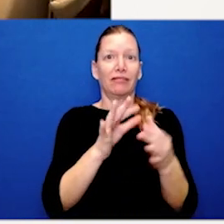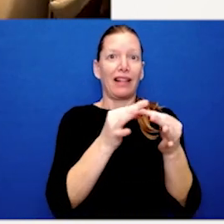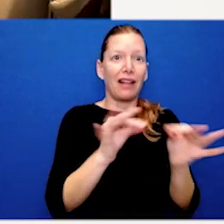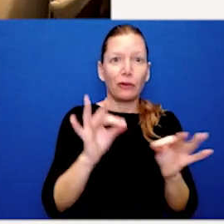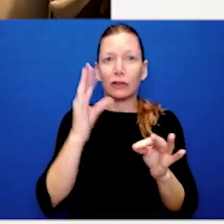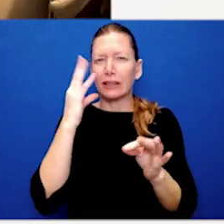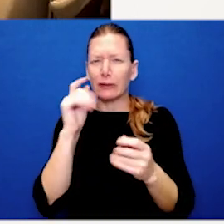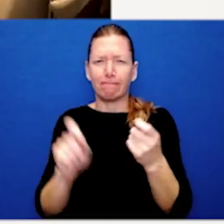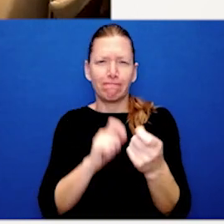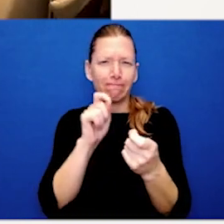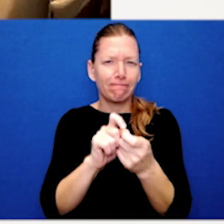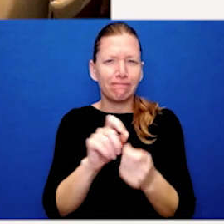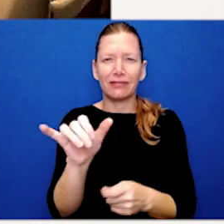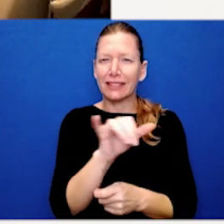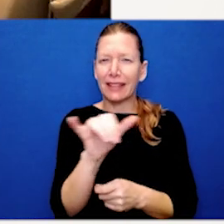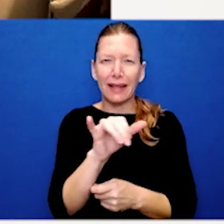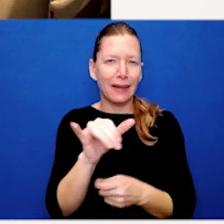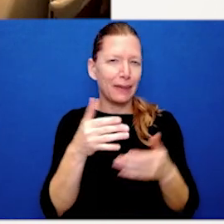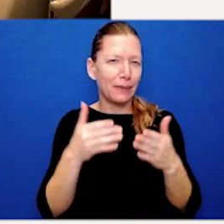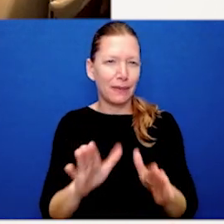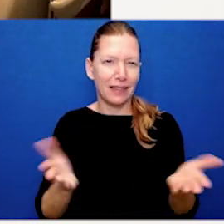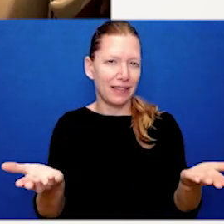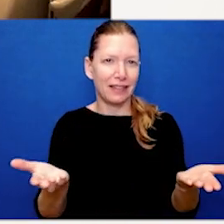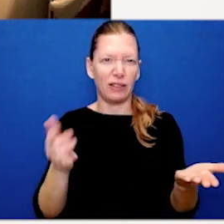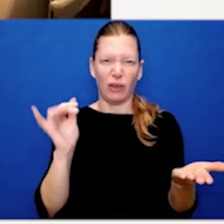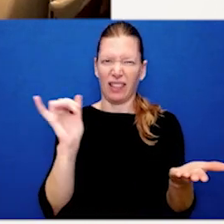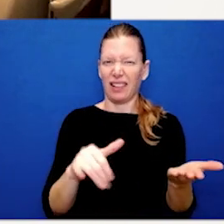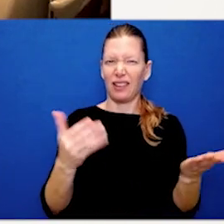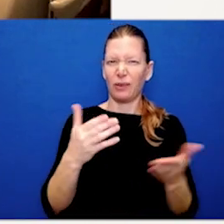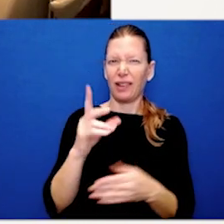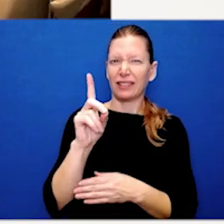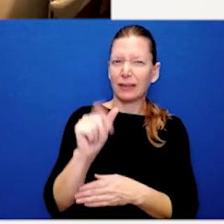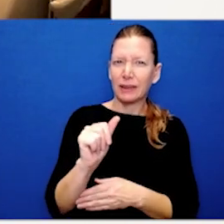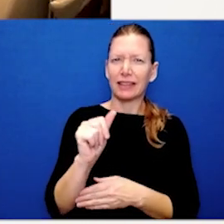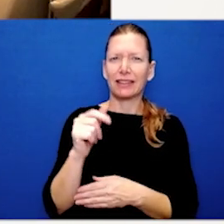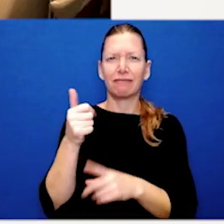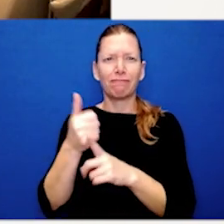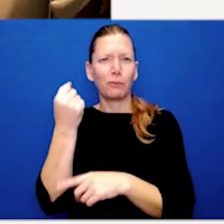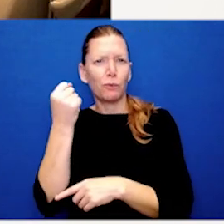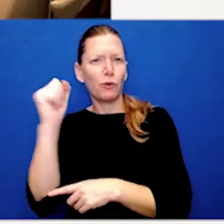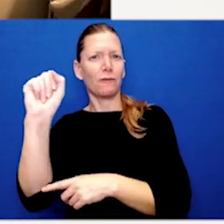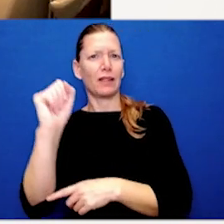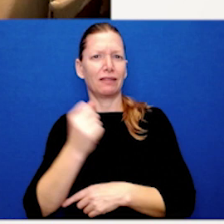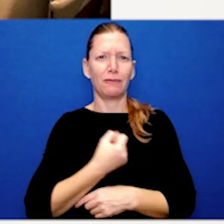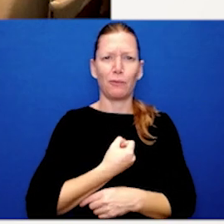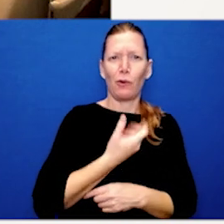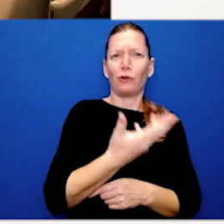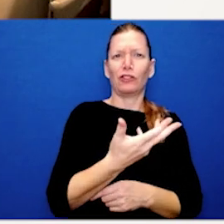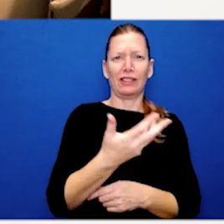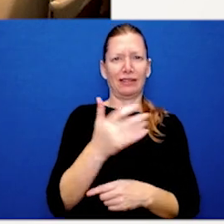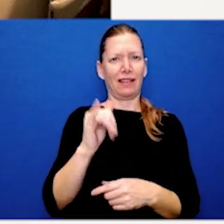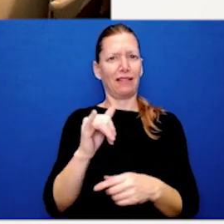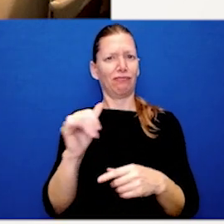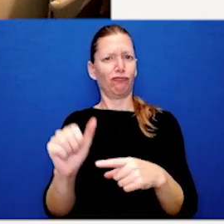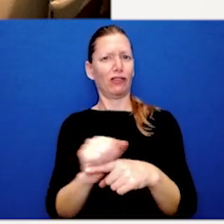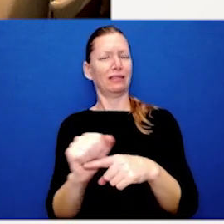approach language and experience in precisely the same way. And so what disability as a movement and